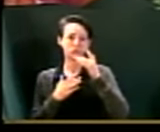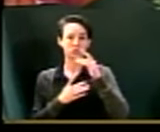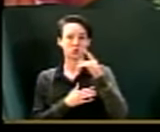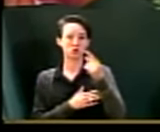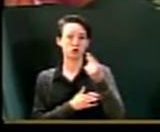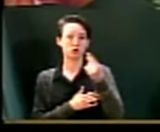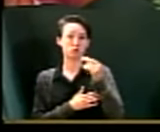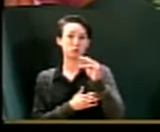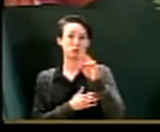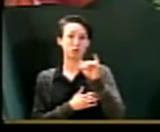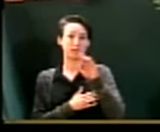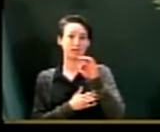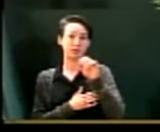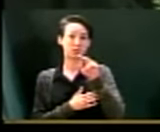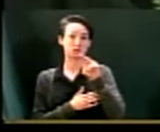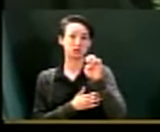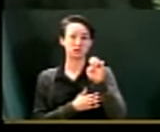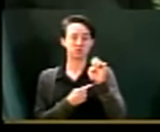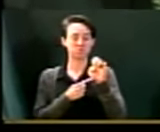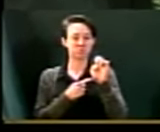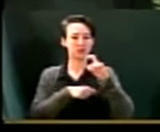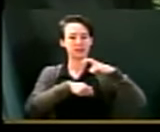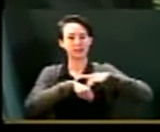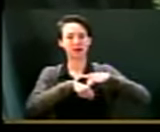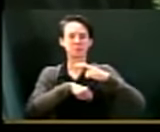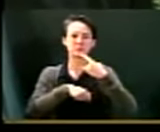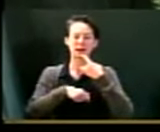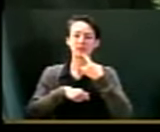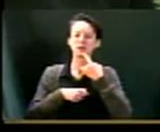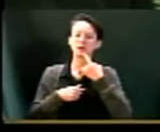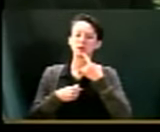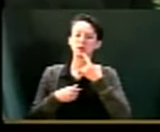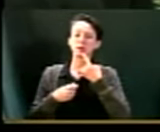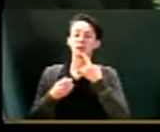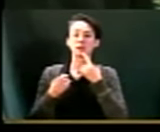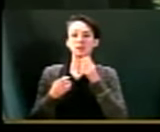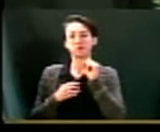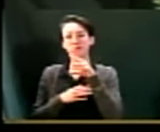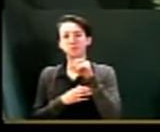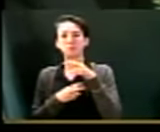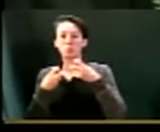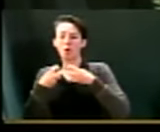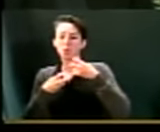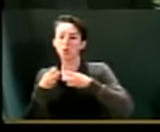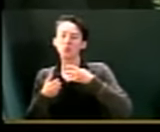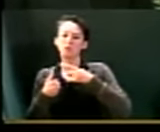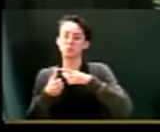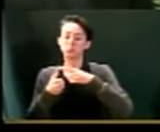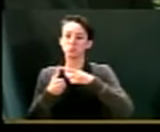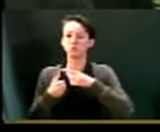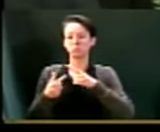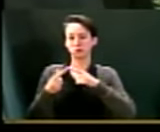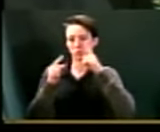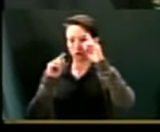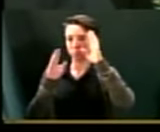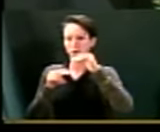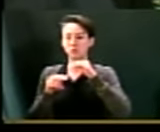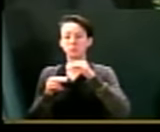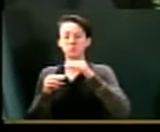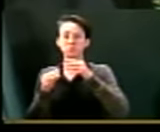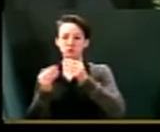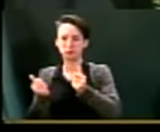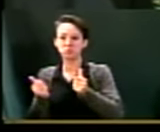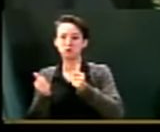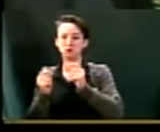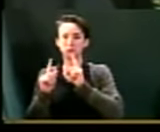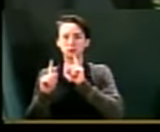say, here is what is wrong, and here is how I expect it to be resolved. The